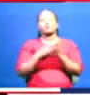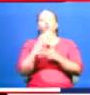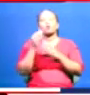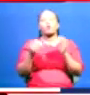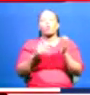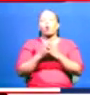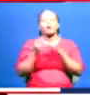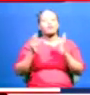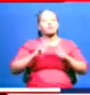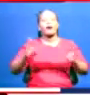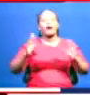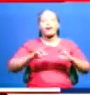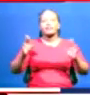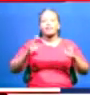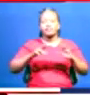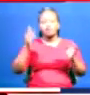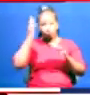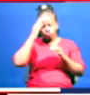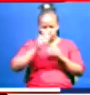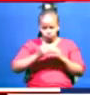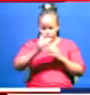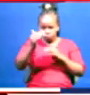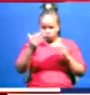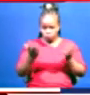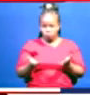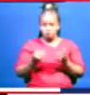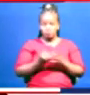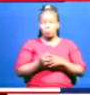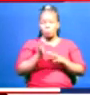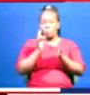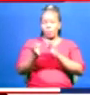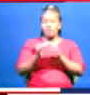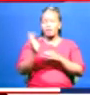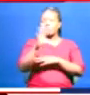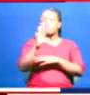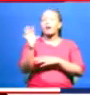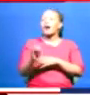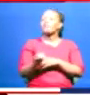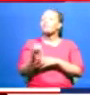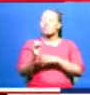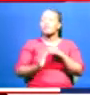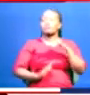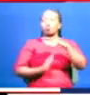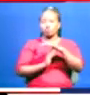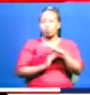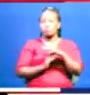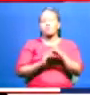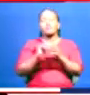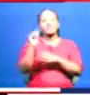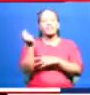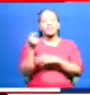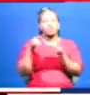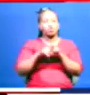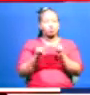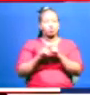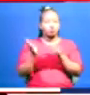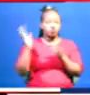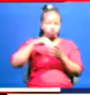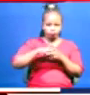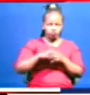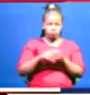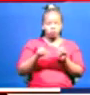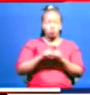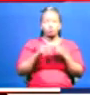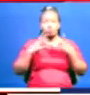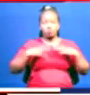to be. And if Africa is the next frontier, then Kenya is a gateway, and these wonderful people